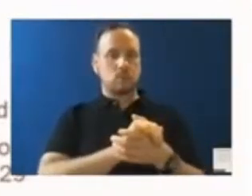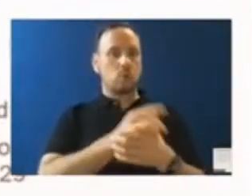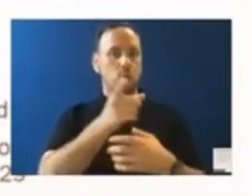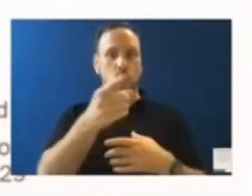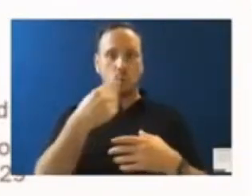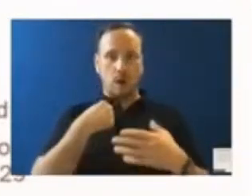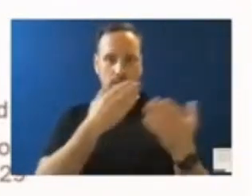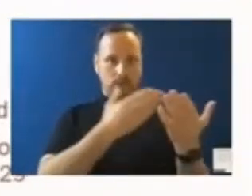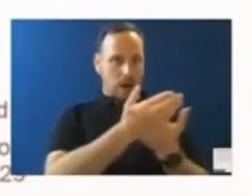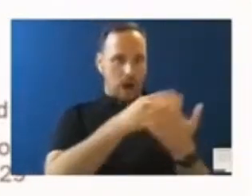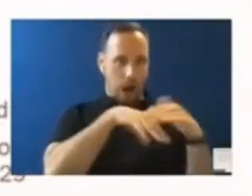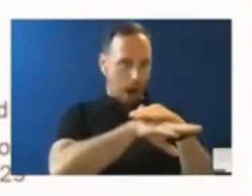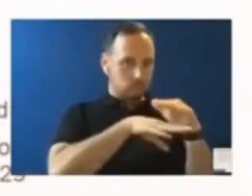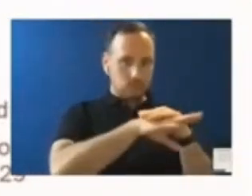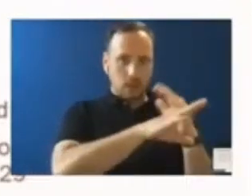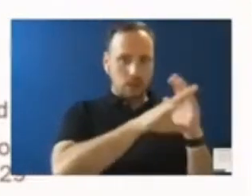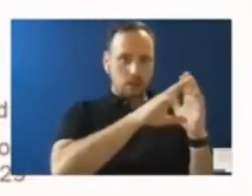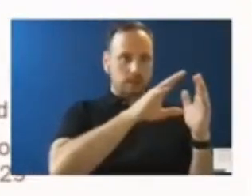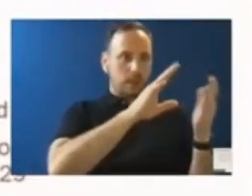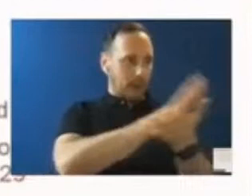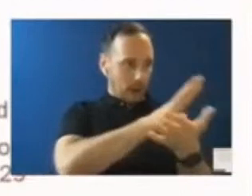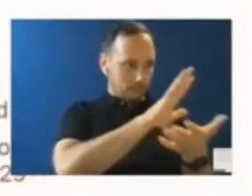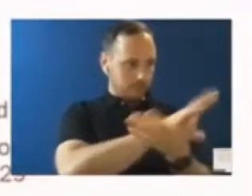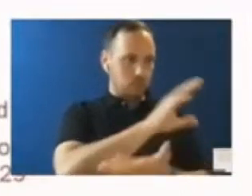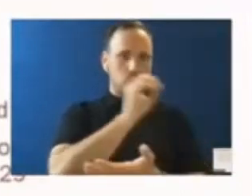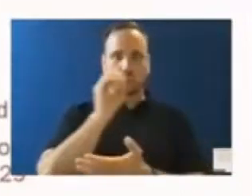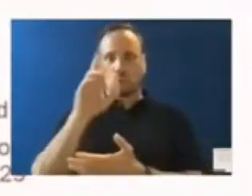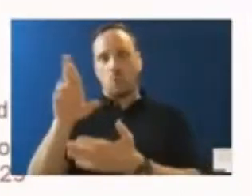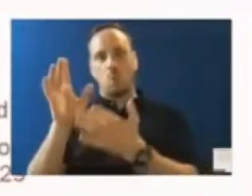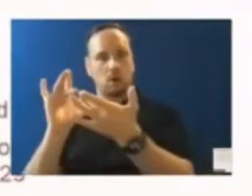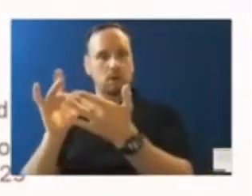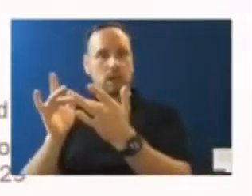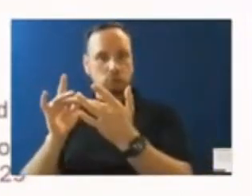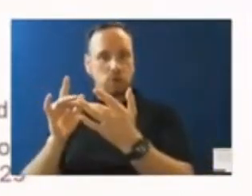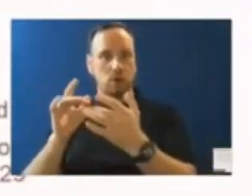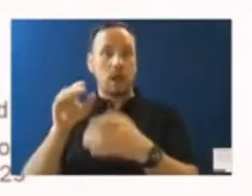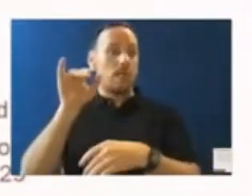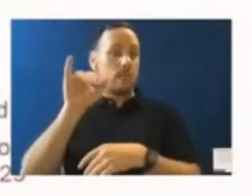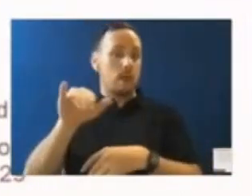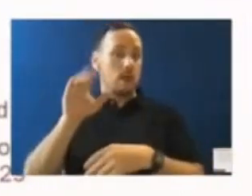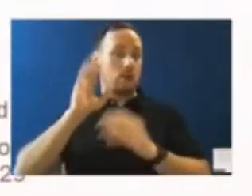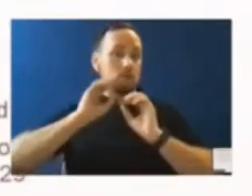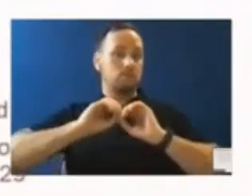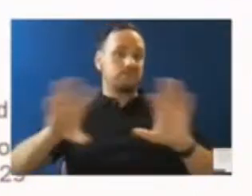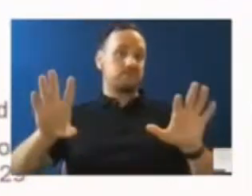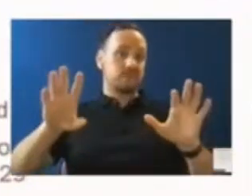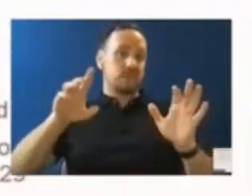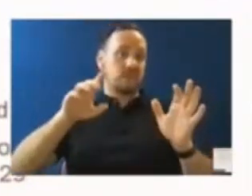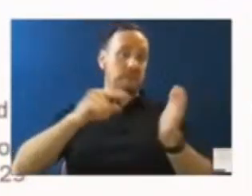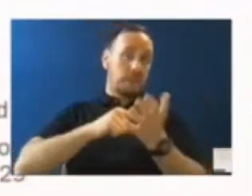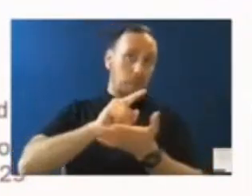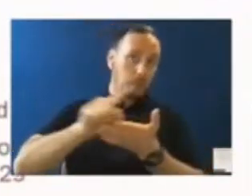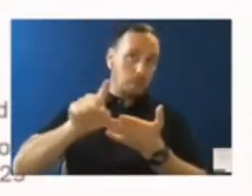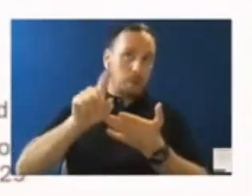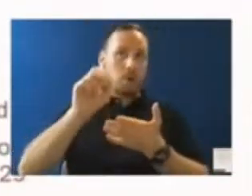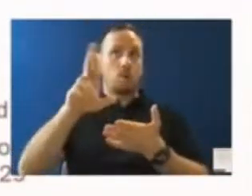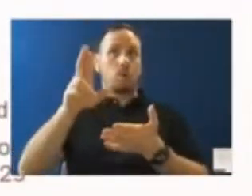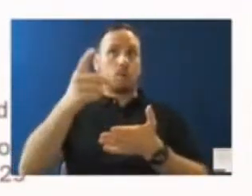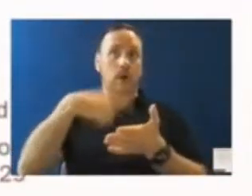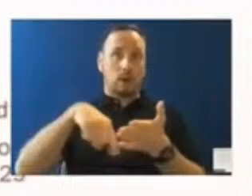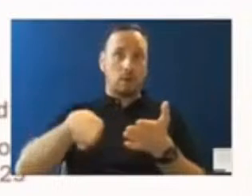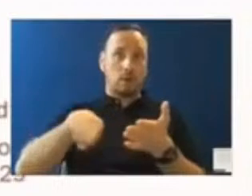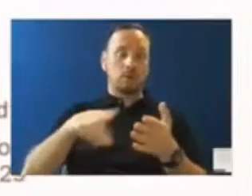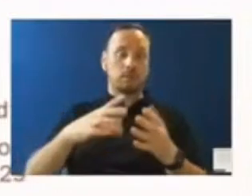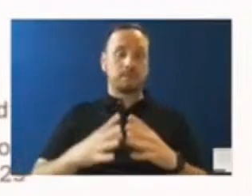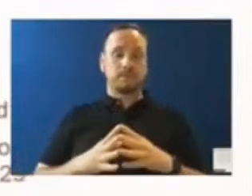that will begin either later this week or beginning of next week. And then one other note for transportation, the high school end bell, in